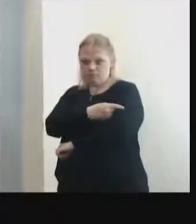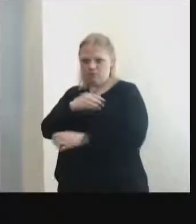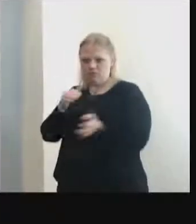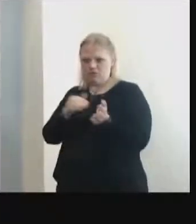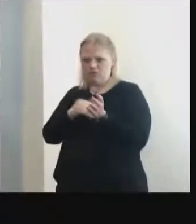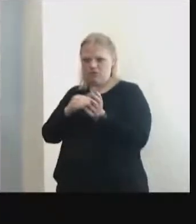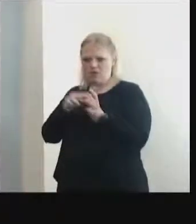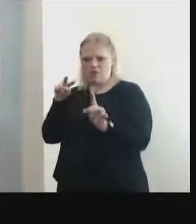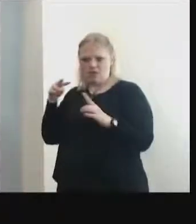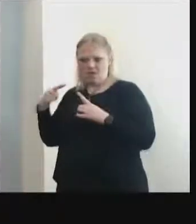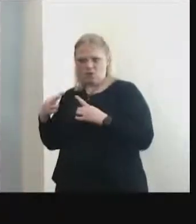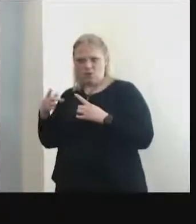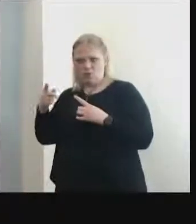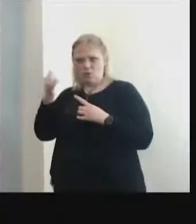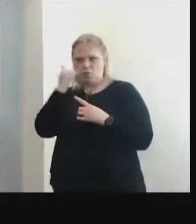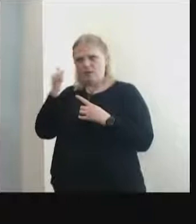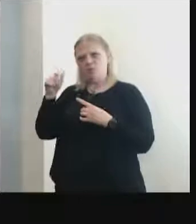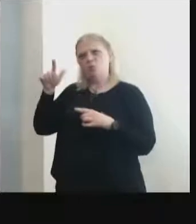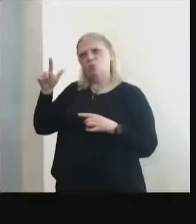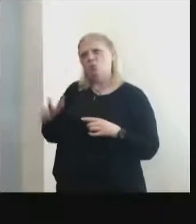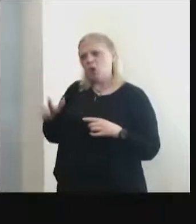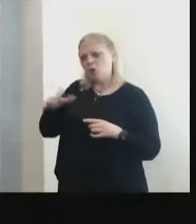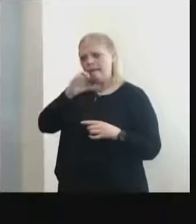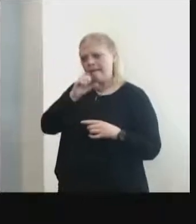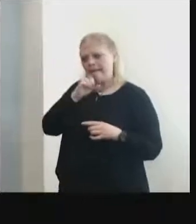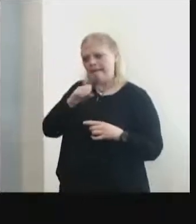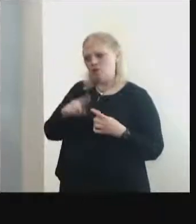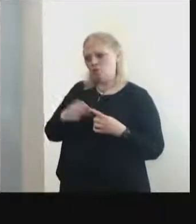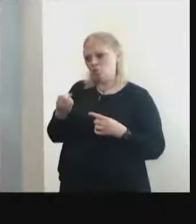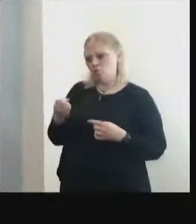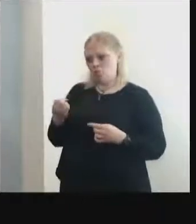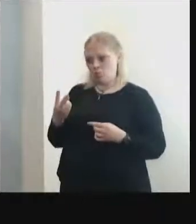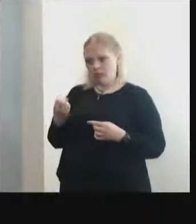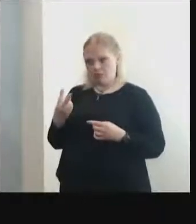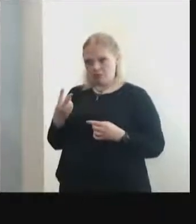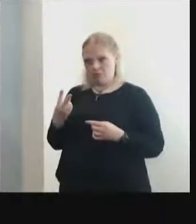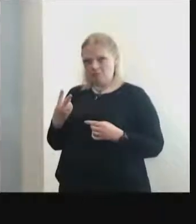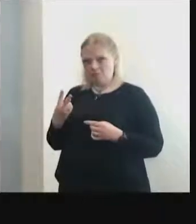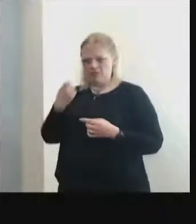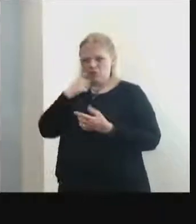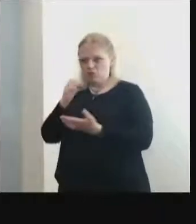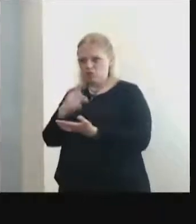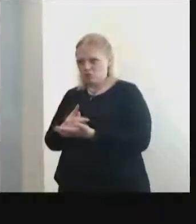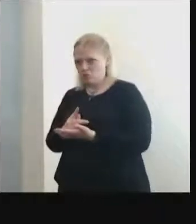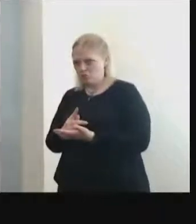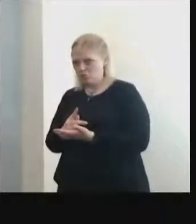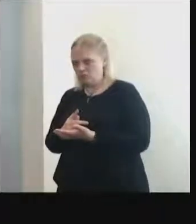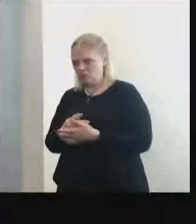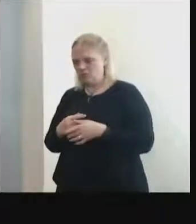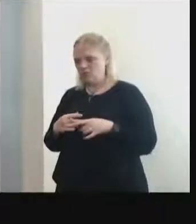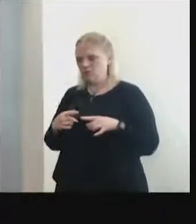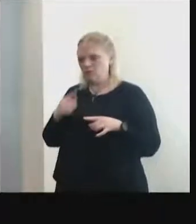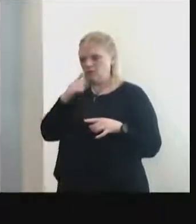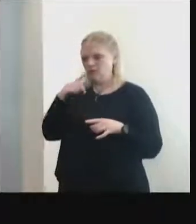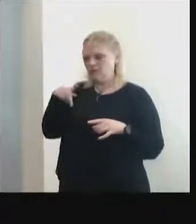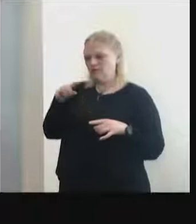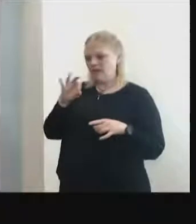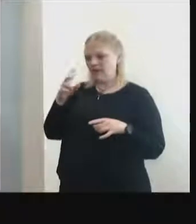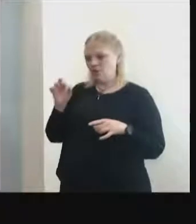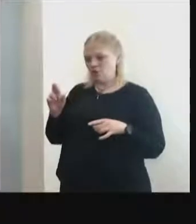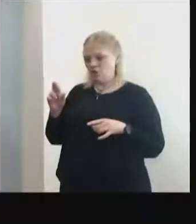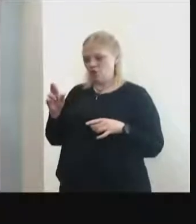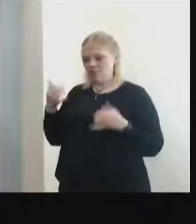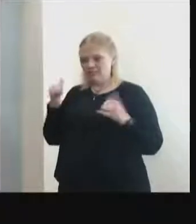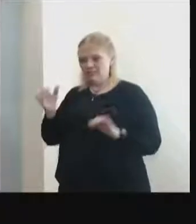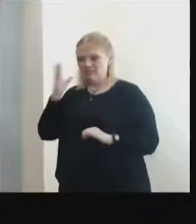Burstein's point of view, even if you lower the age to 12 with Pfizer just getting approved for that, are we still going to be dealing